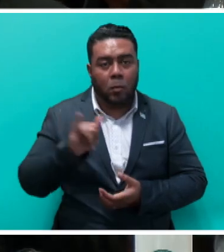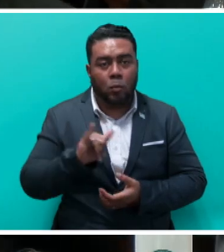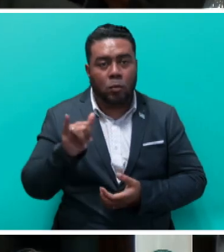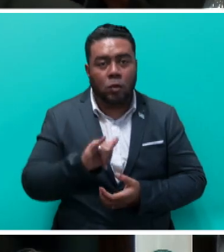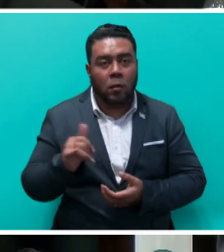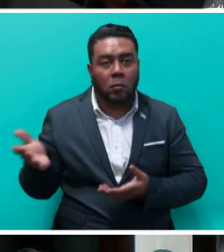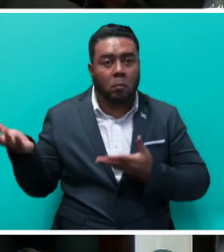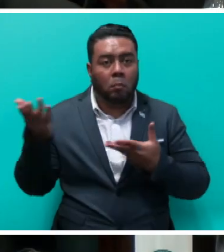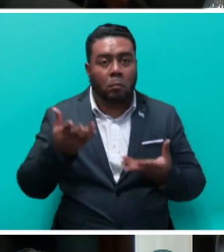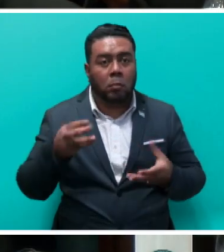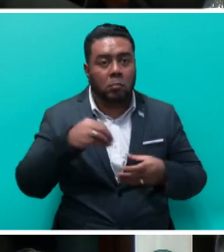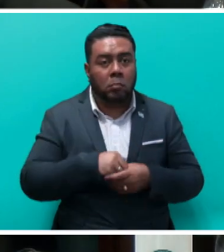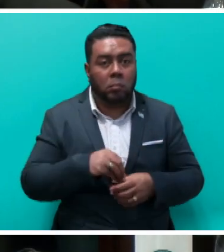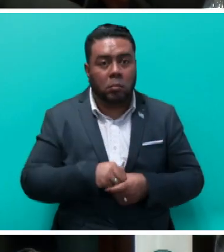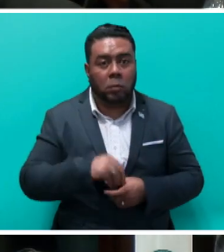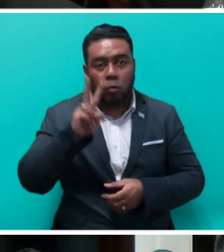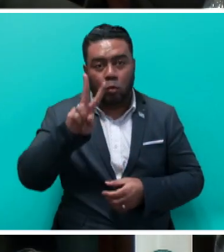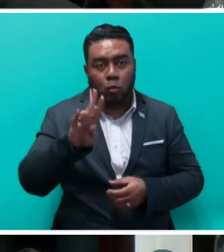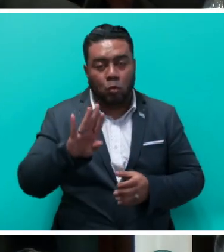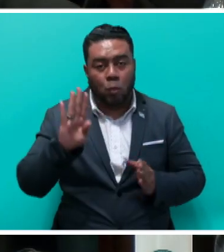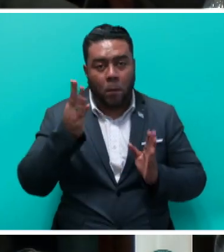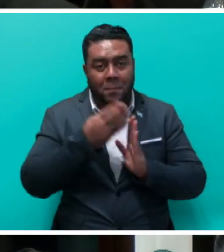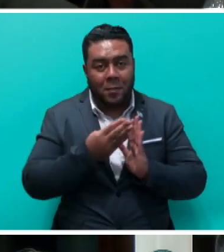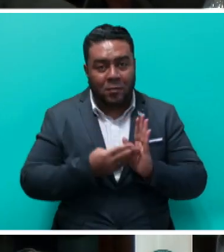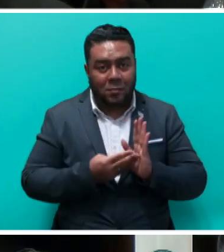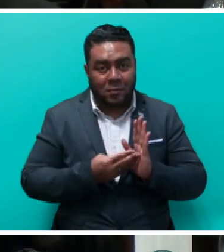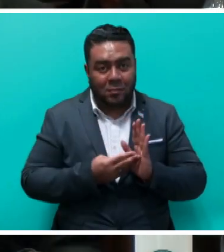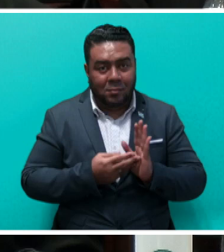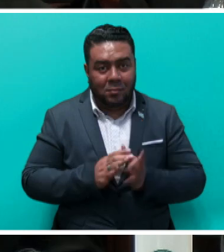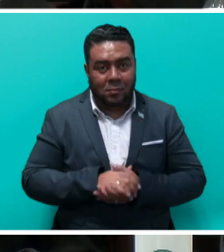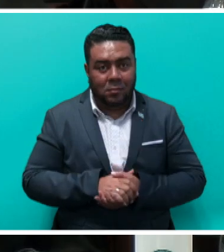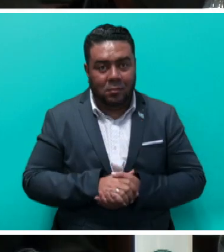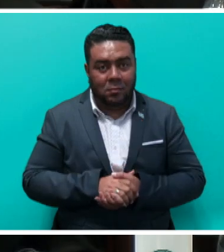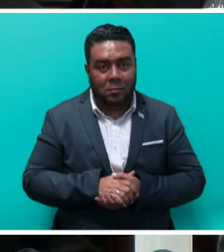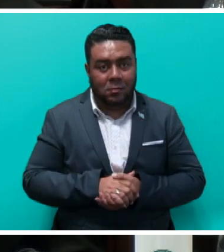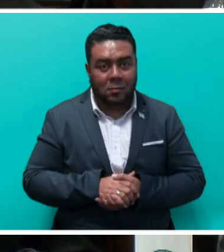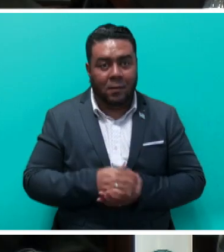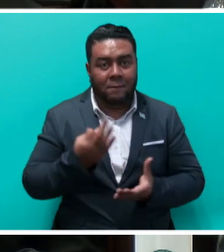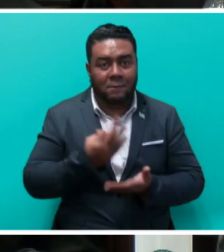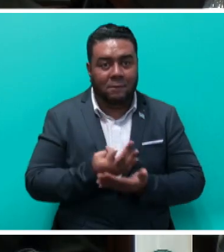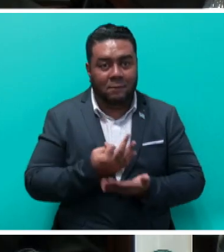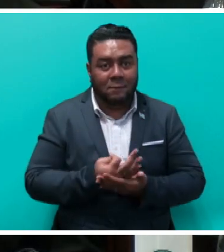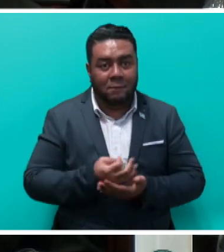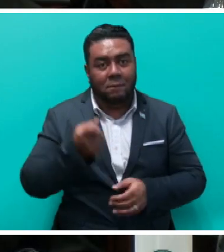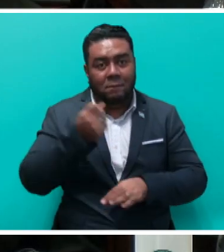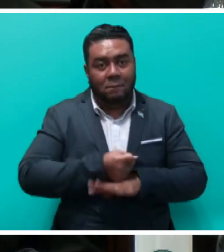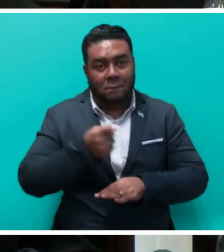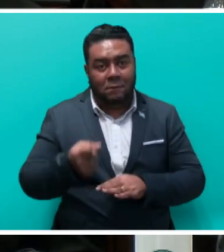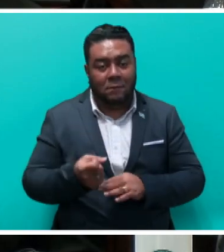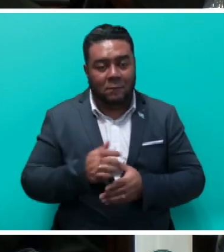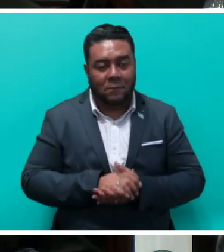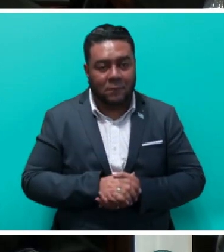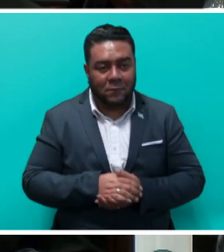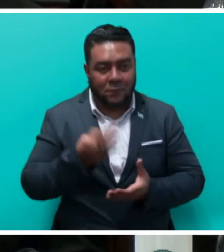brought in 2 budgets, which has stabilized the finances, where government is